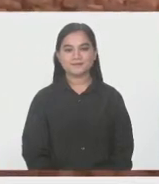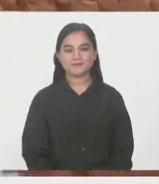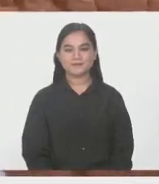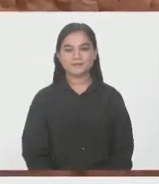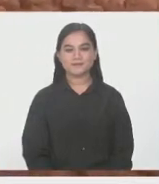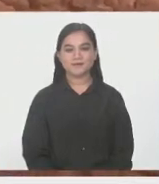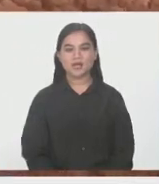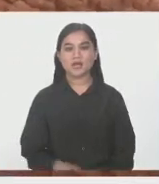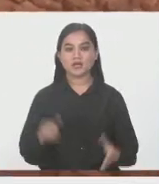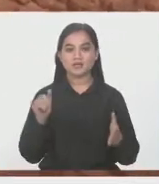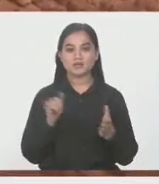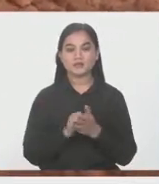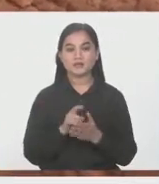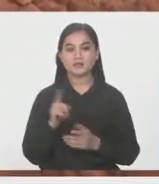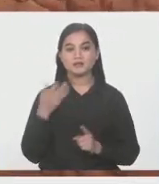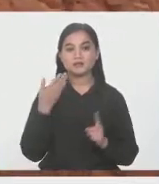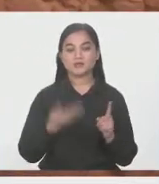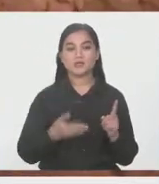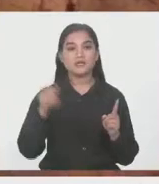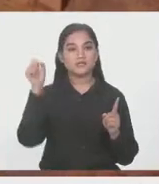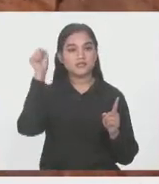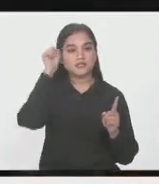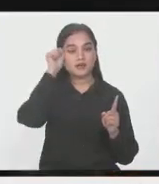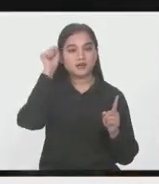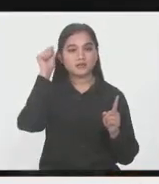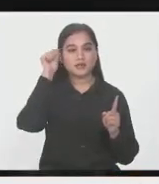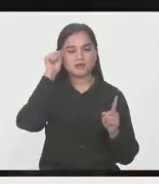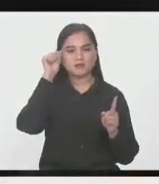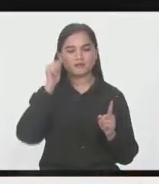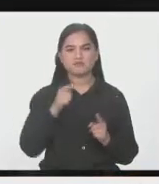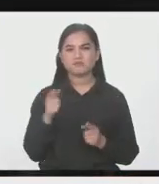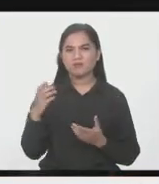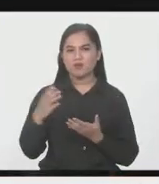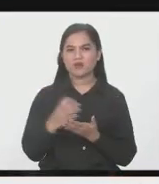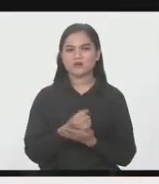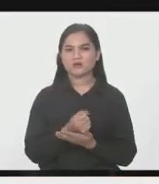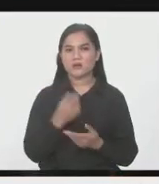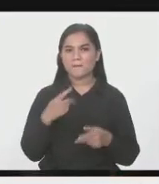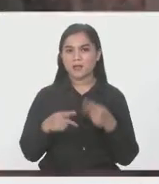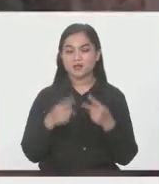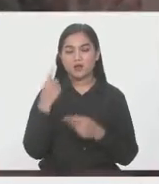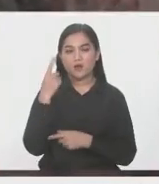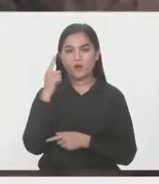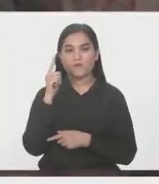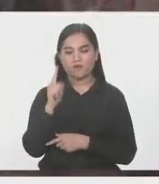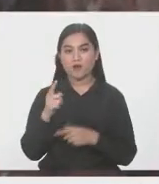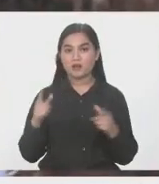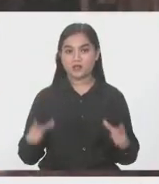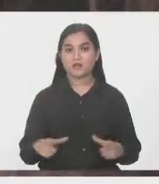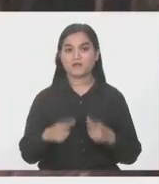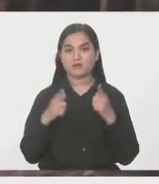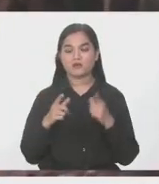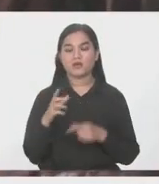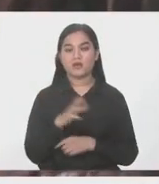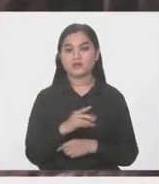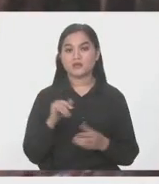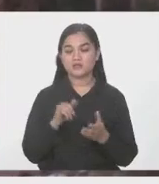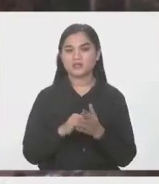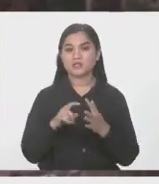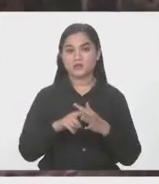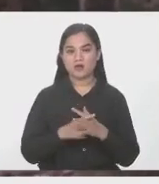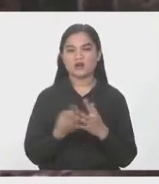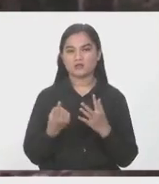25. This is Sara Katsabe. She collects plastic bottles for a living, and this is how she starts her